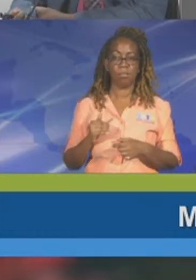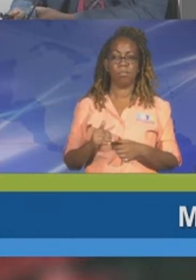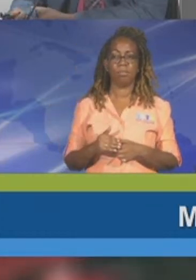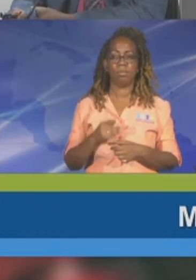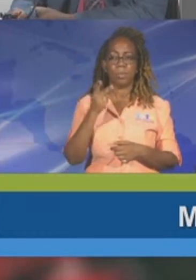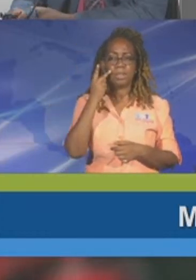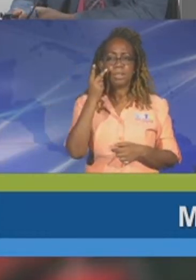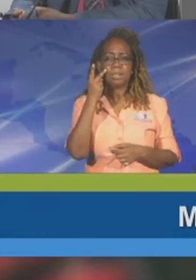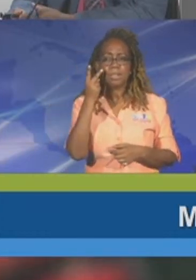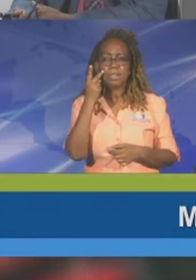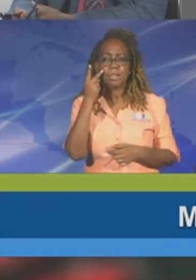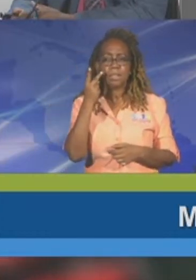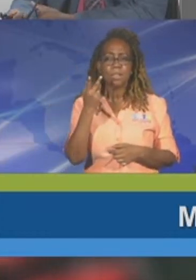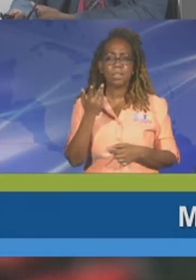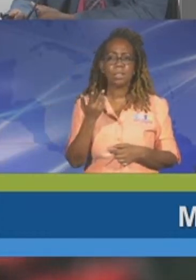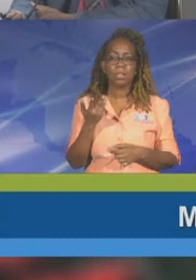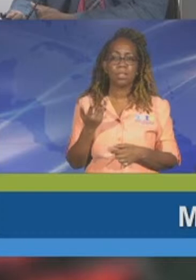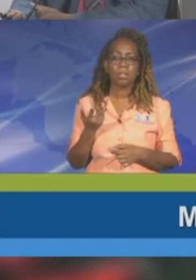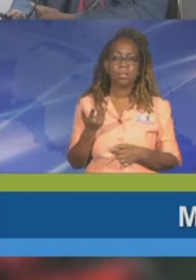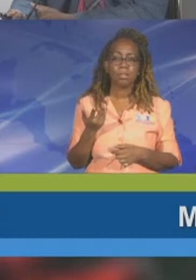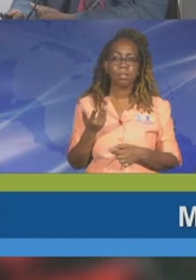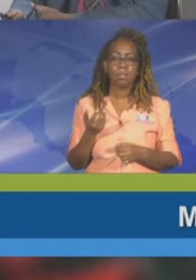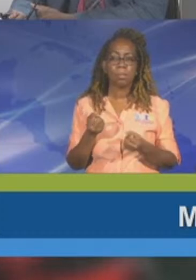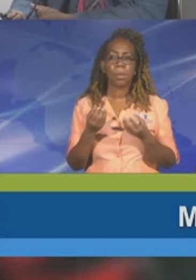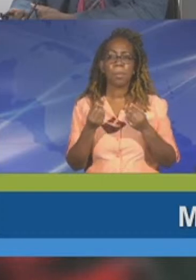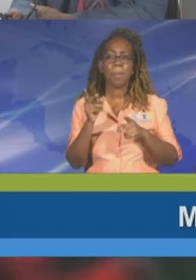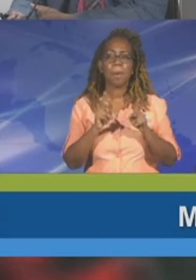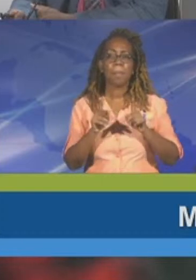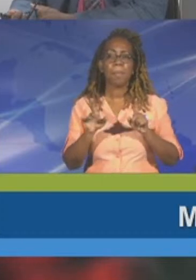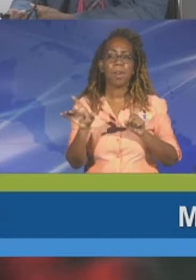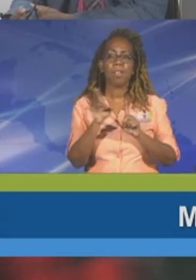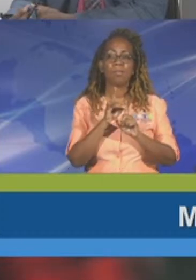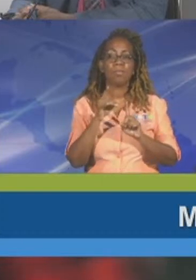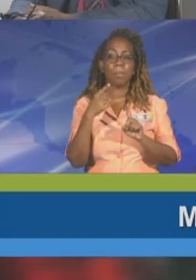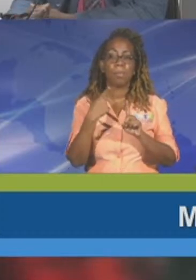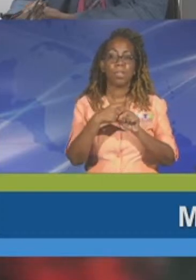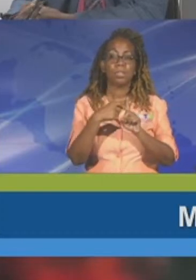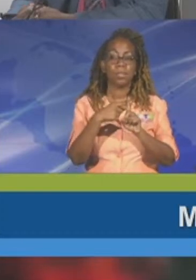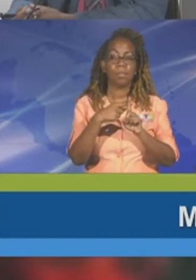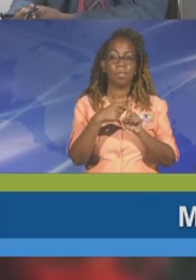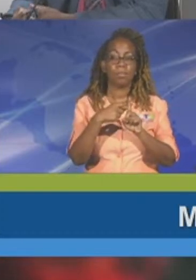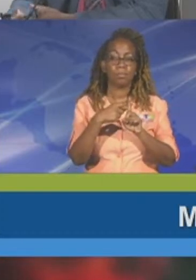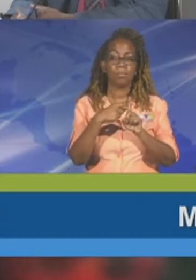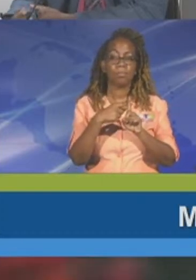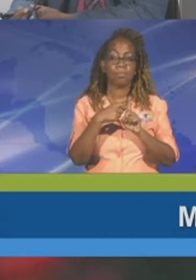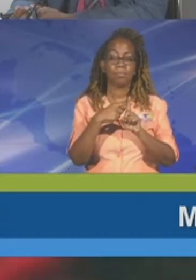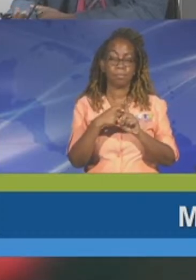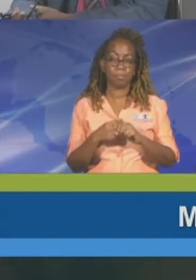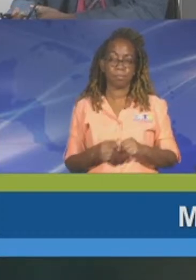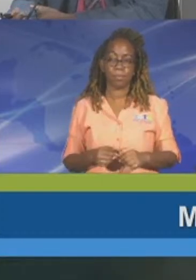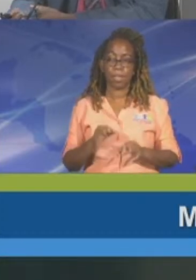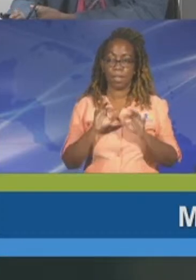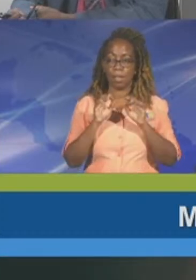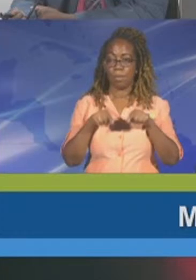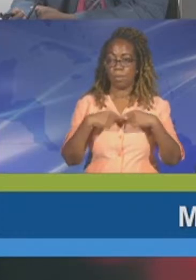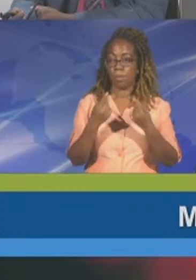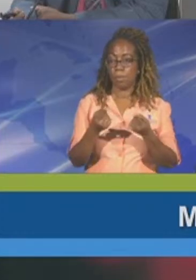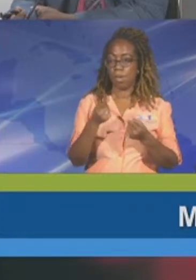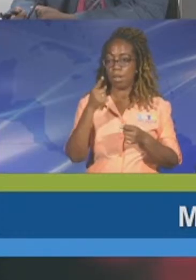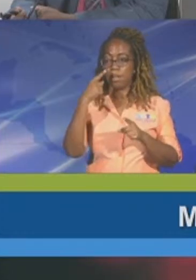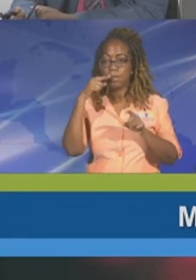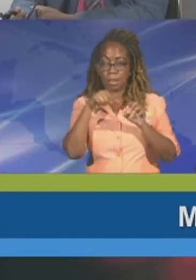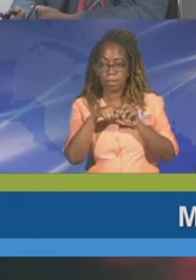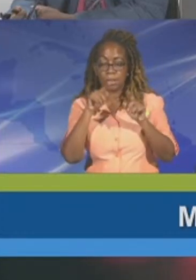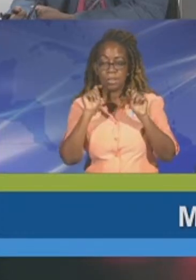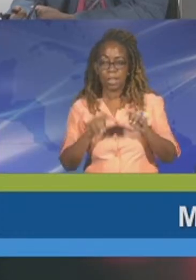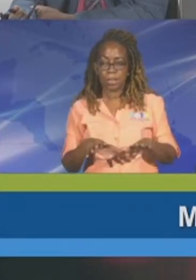the overall levels of positivity, meaning the percentage of people presenting for care who were tested for COVID-19 and come